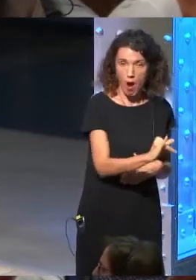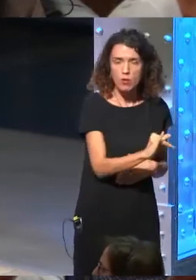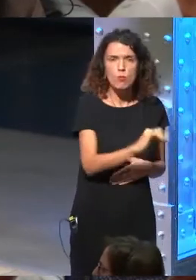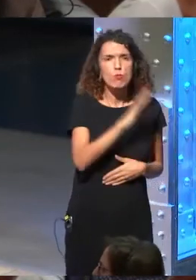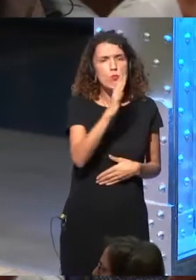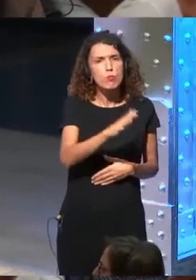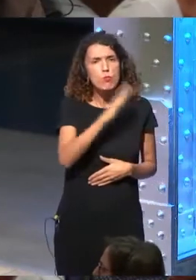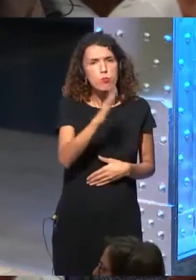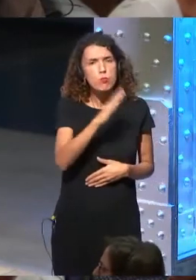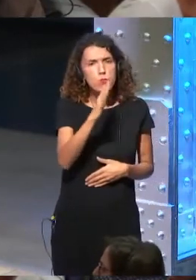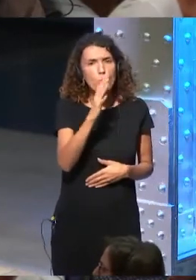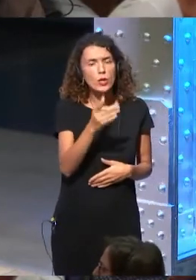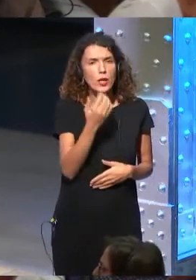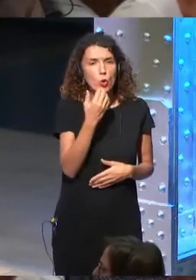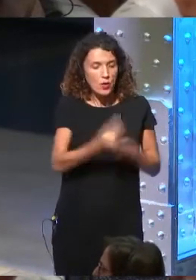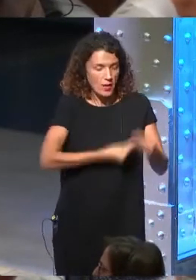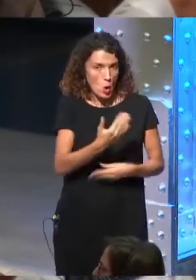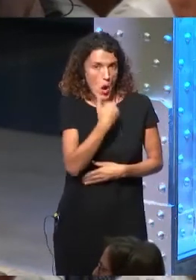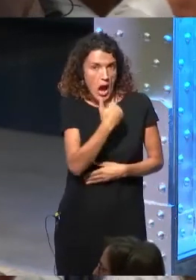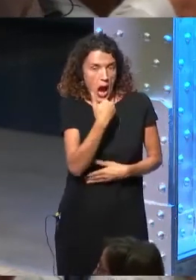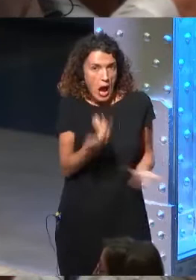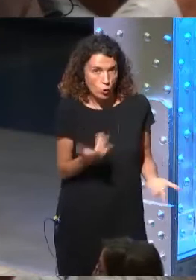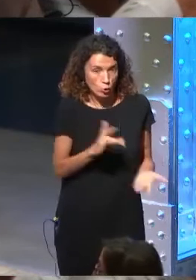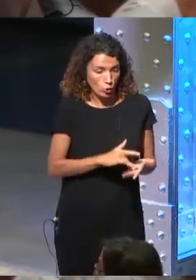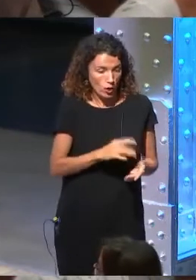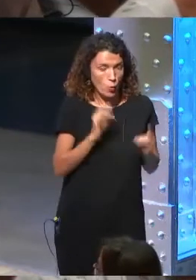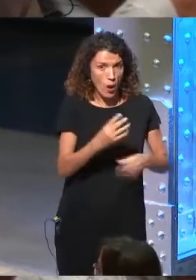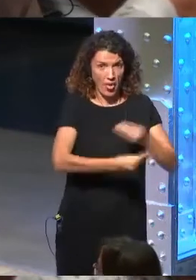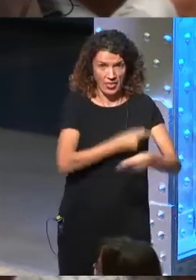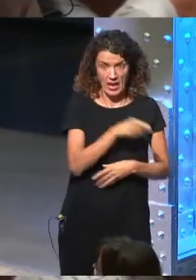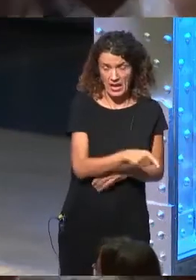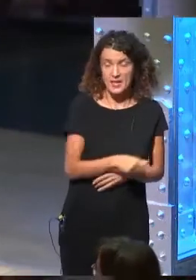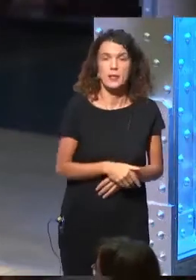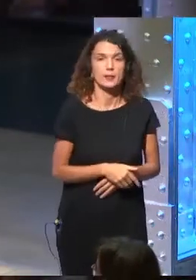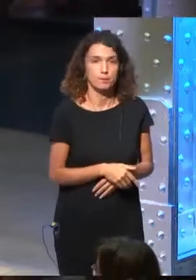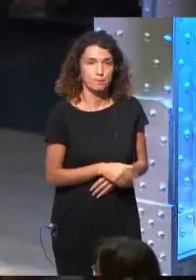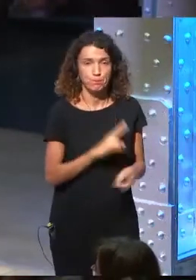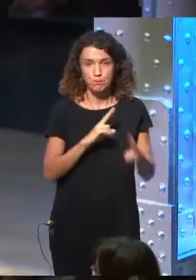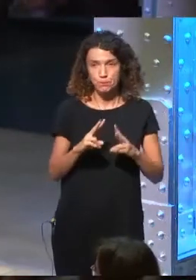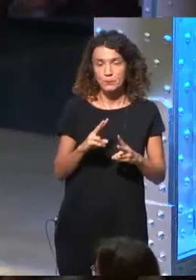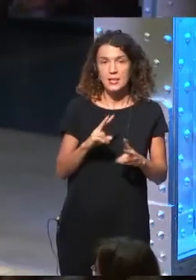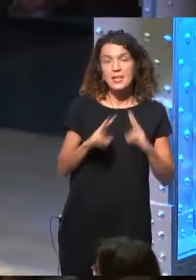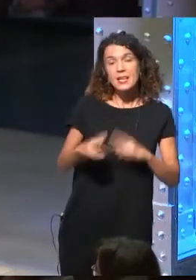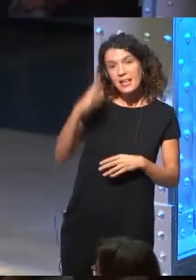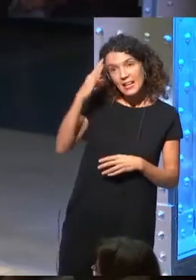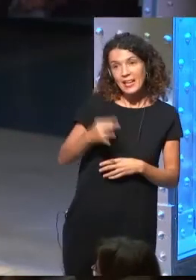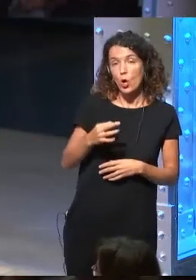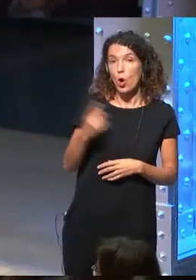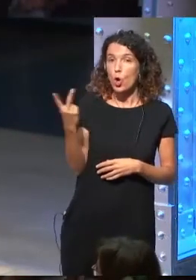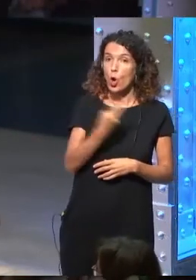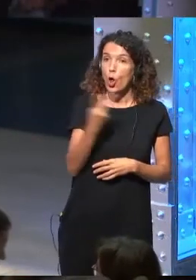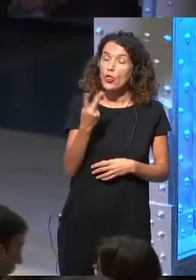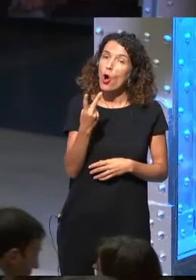not do something just like they did? I'm afraid we're going to disagree on the facts